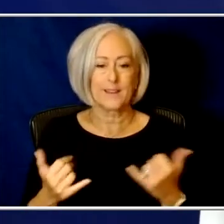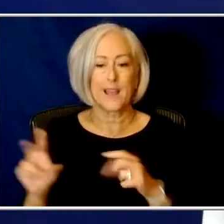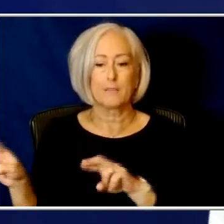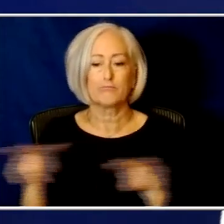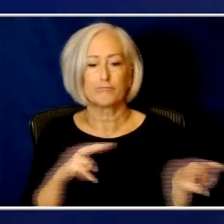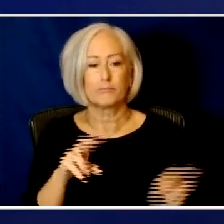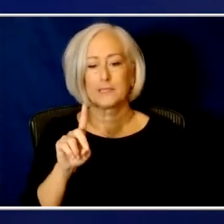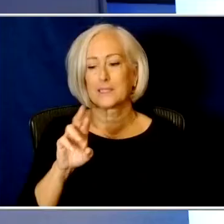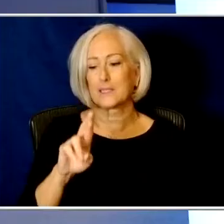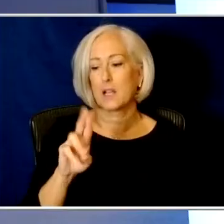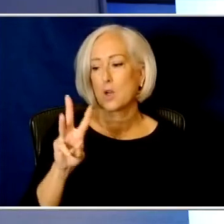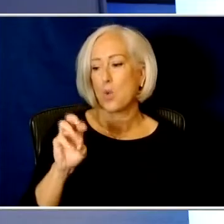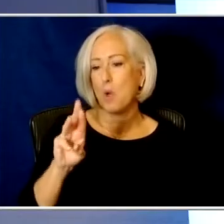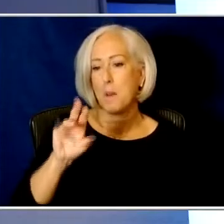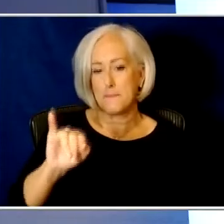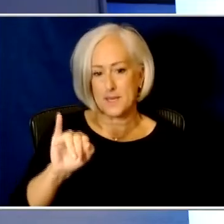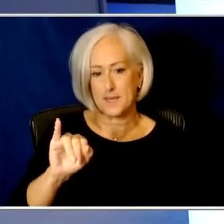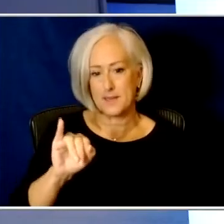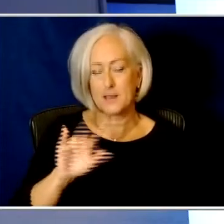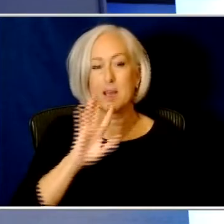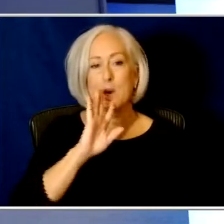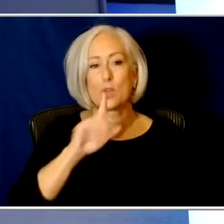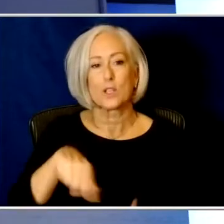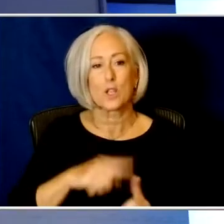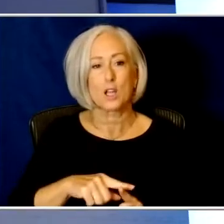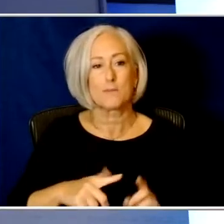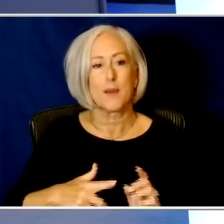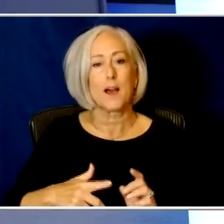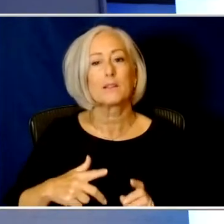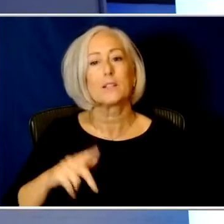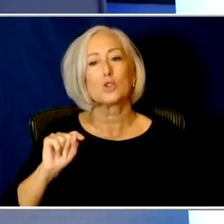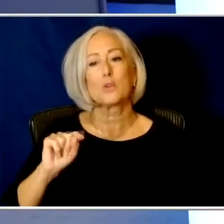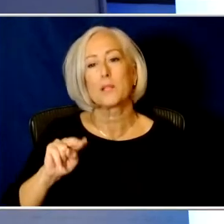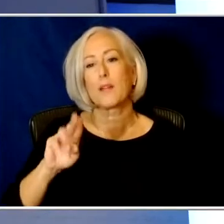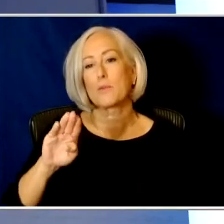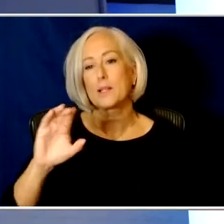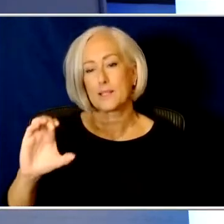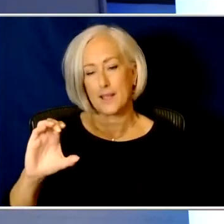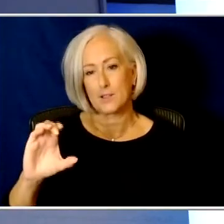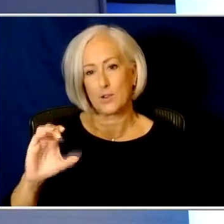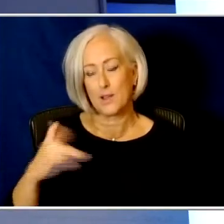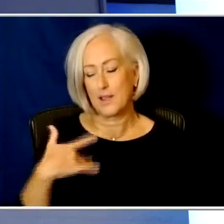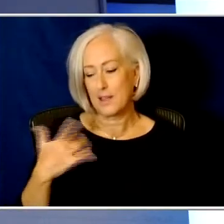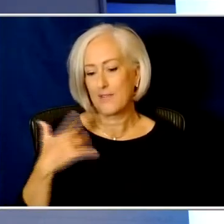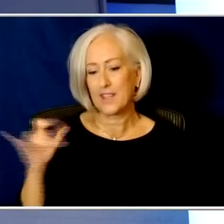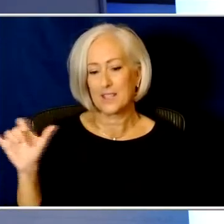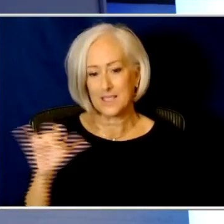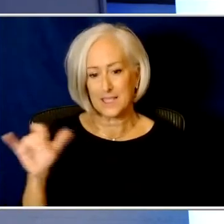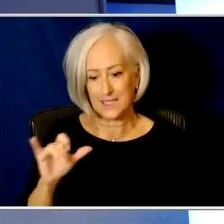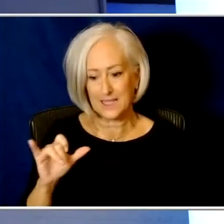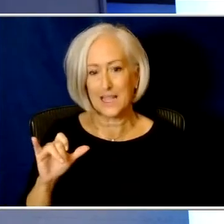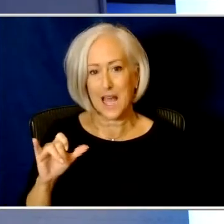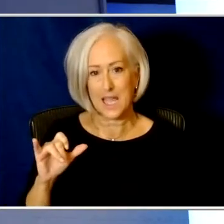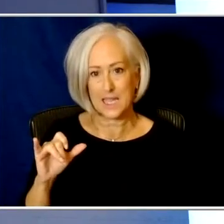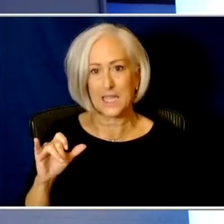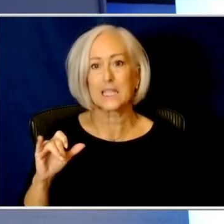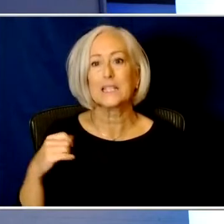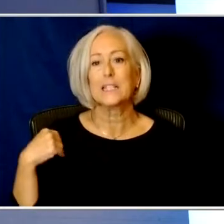is incredibly transmissible. Yeah. And just because you've had it doesn't mean you're not going to get it. Right. What vaccination does, it helps